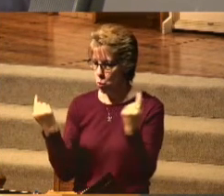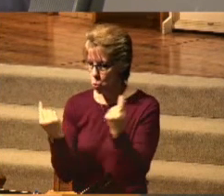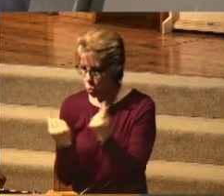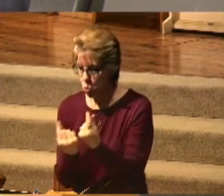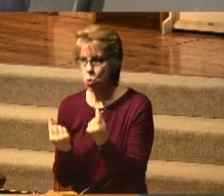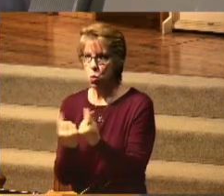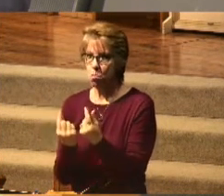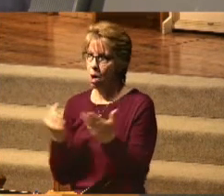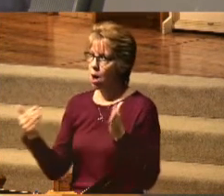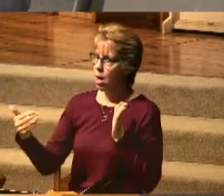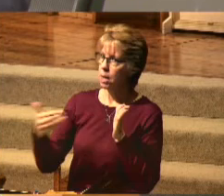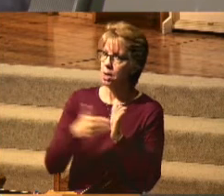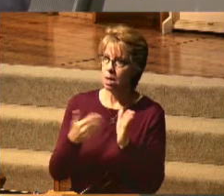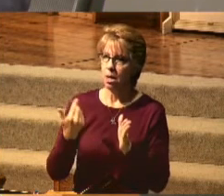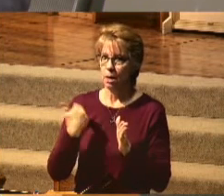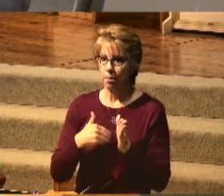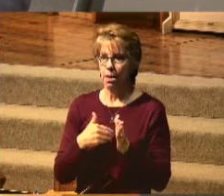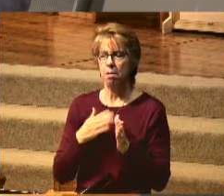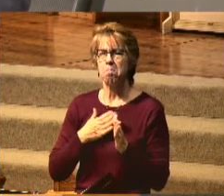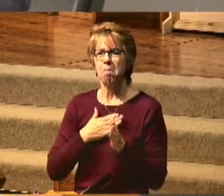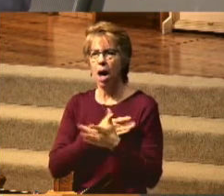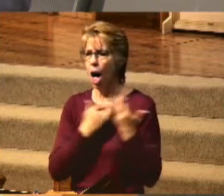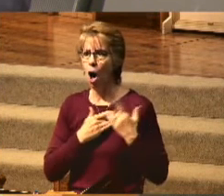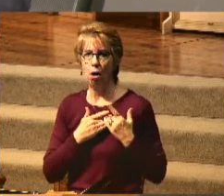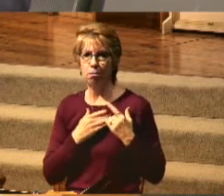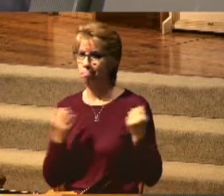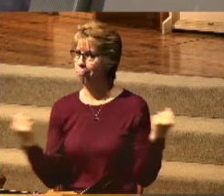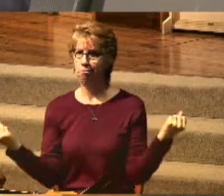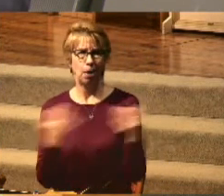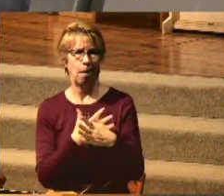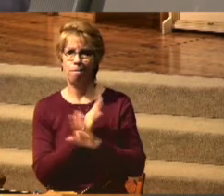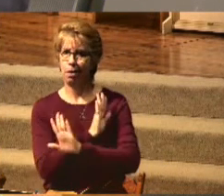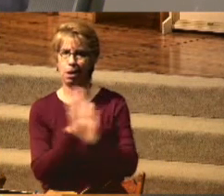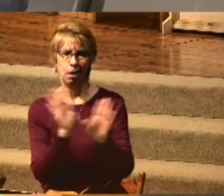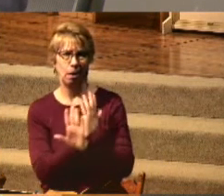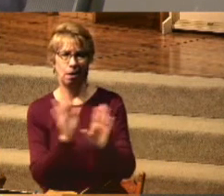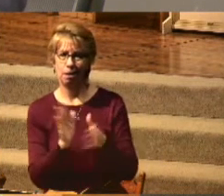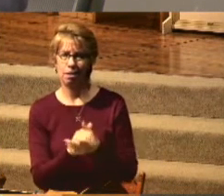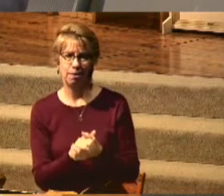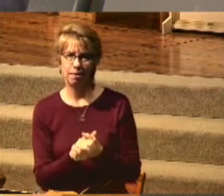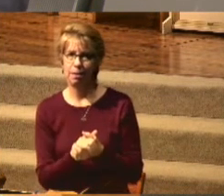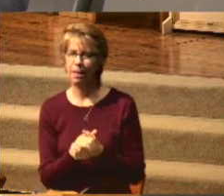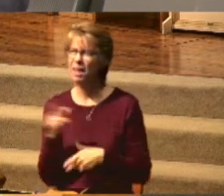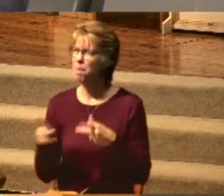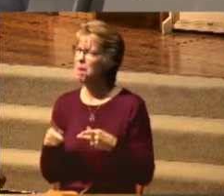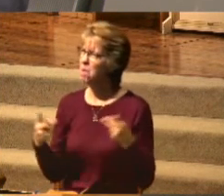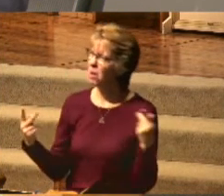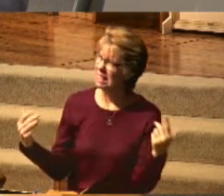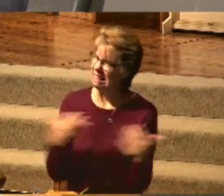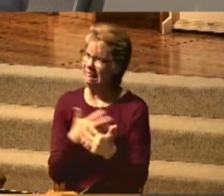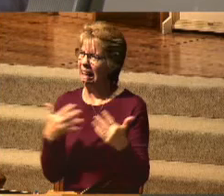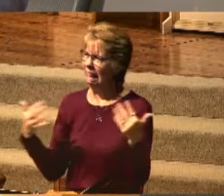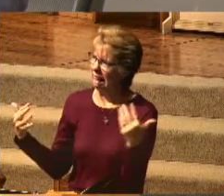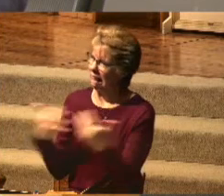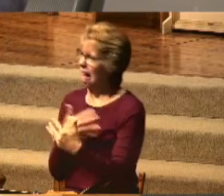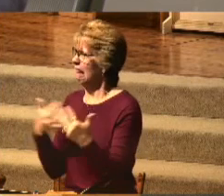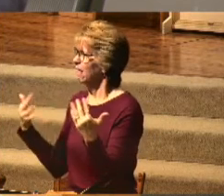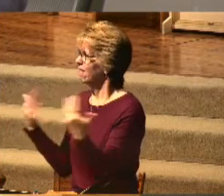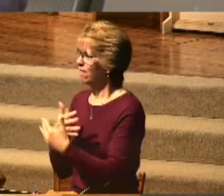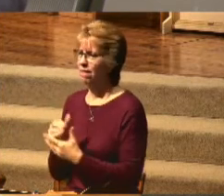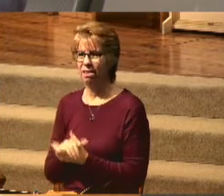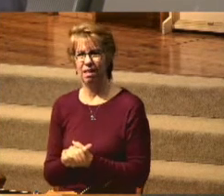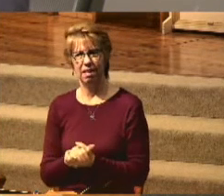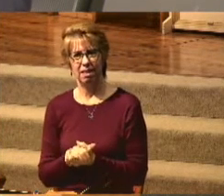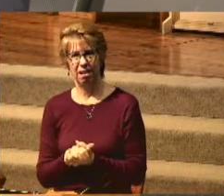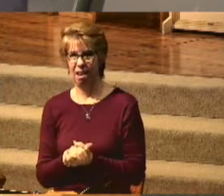against me, my heart shall not fear. See, people are scared to death. I go around,